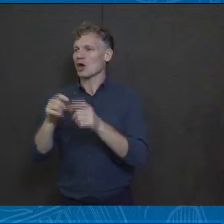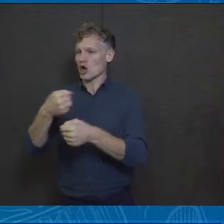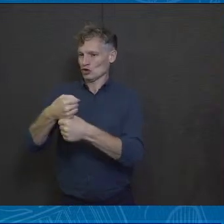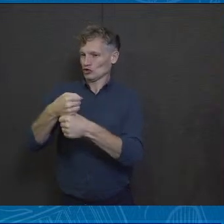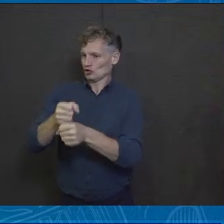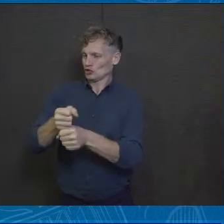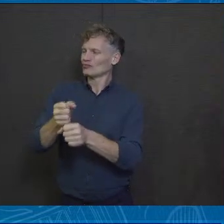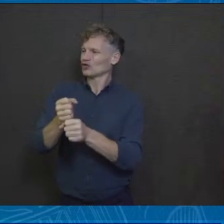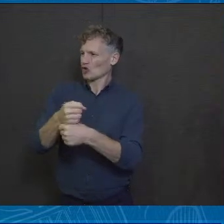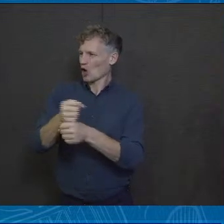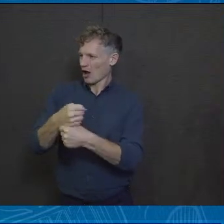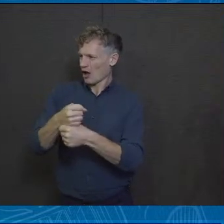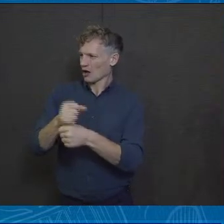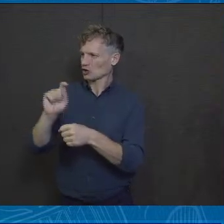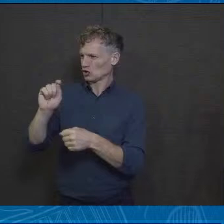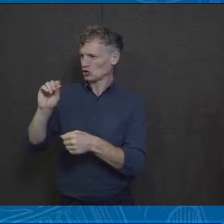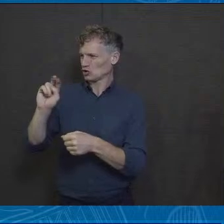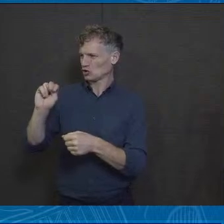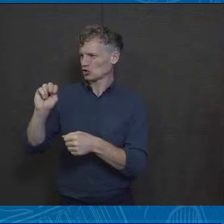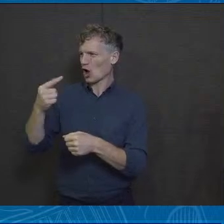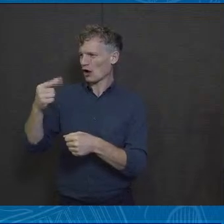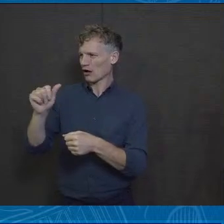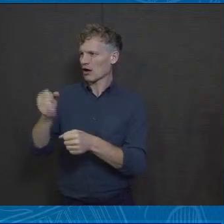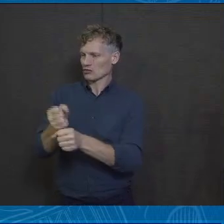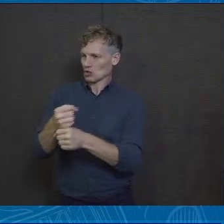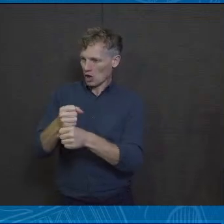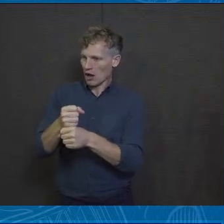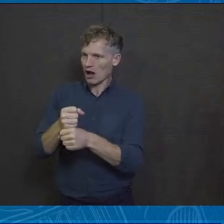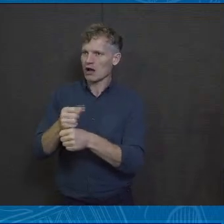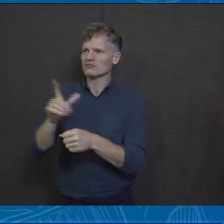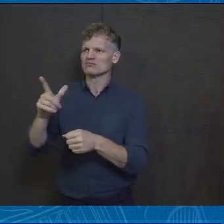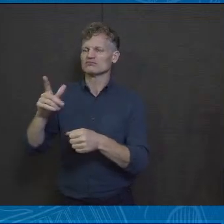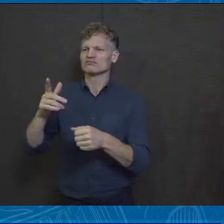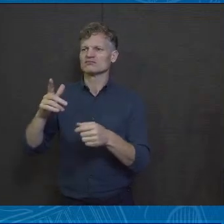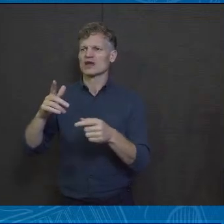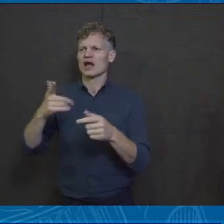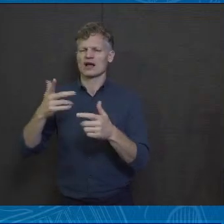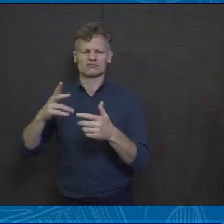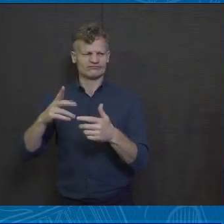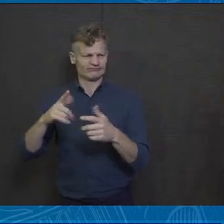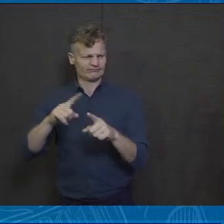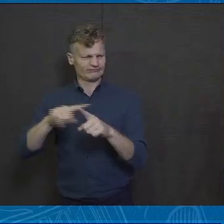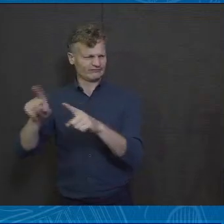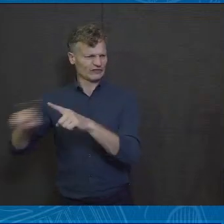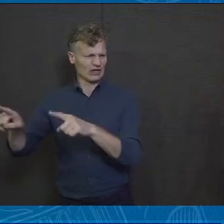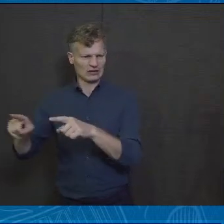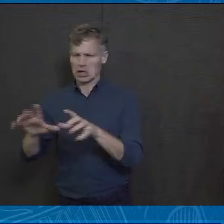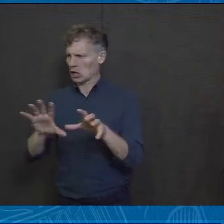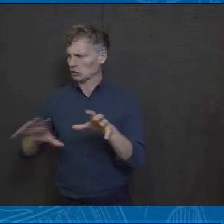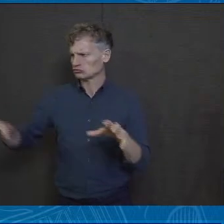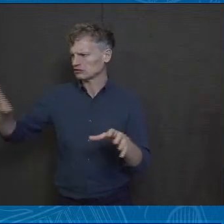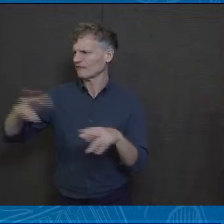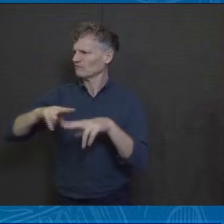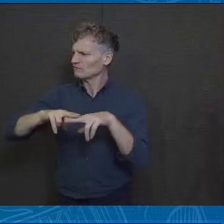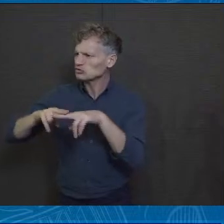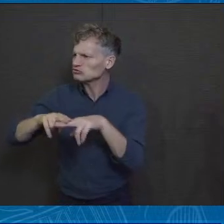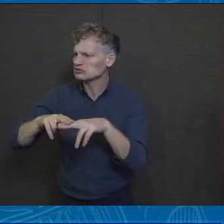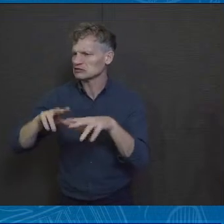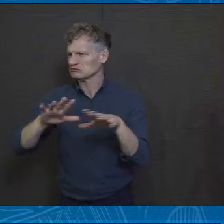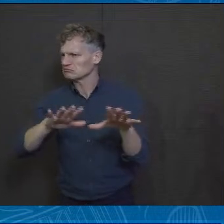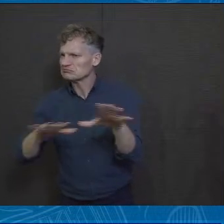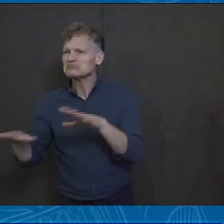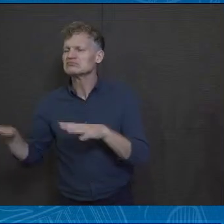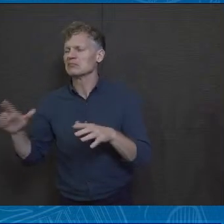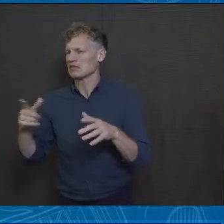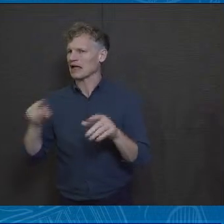through Power System, which is Pacific-owned, women-led early warning response system. We believe in